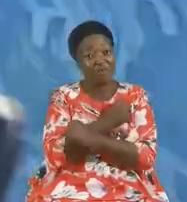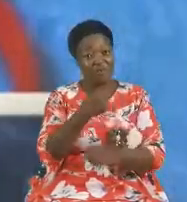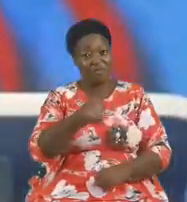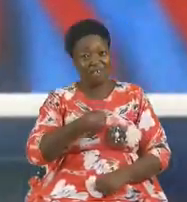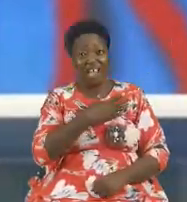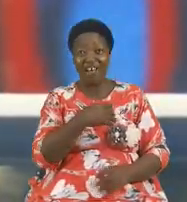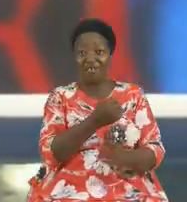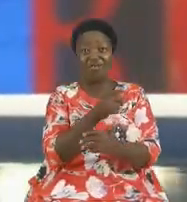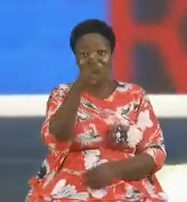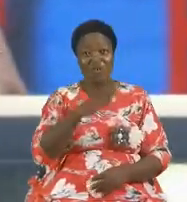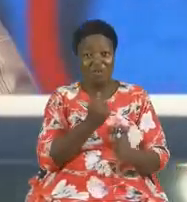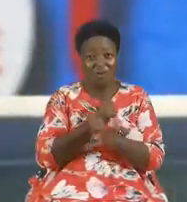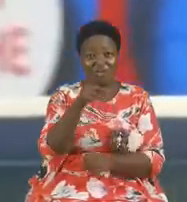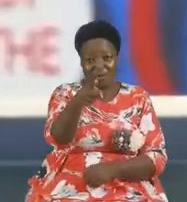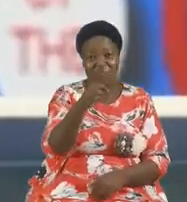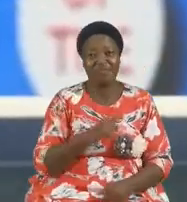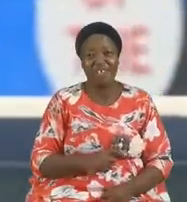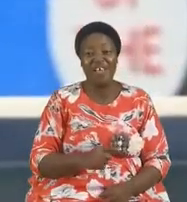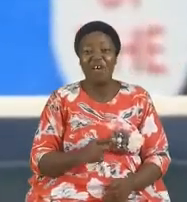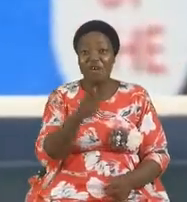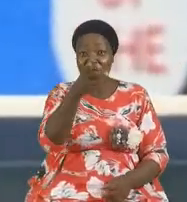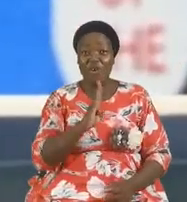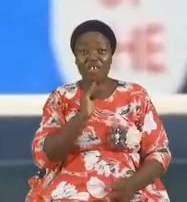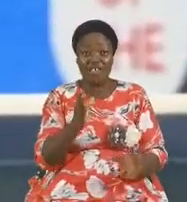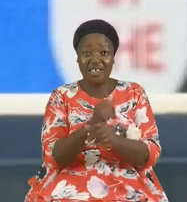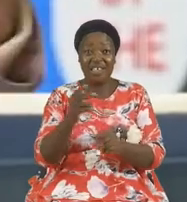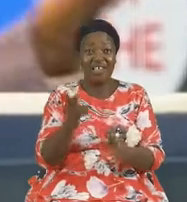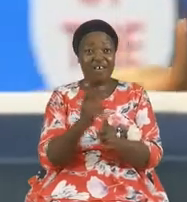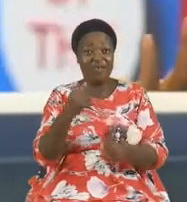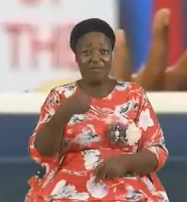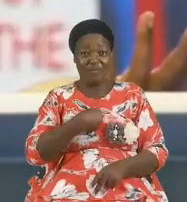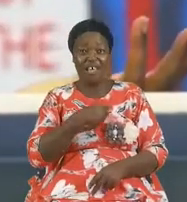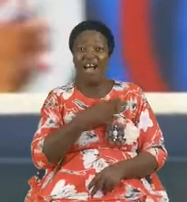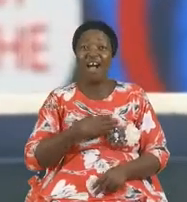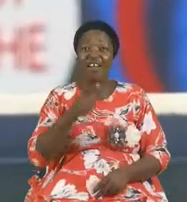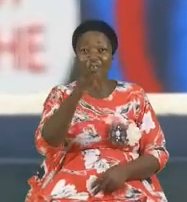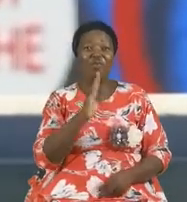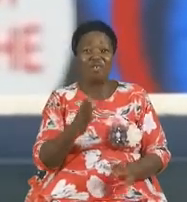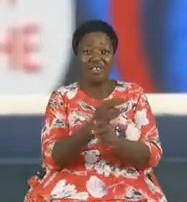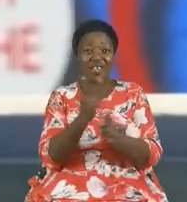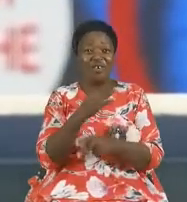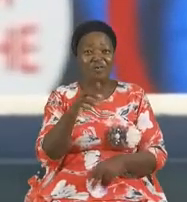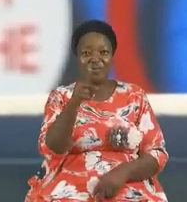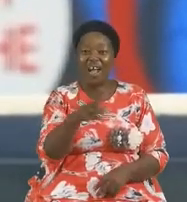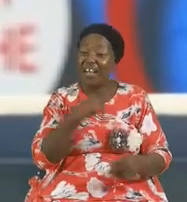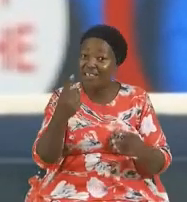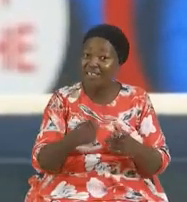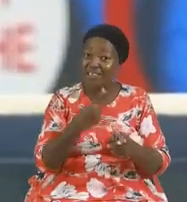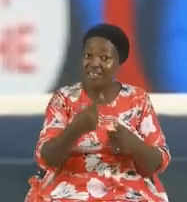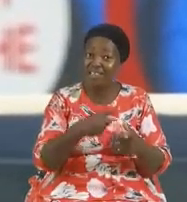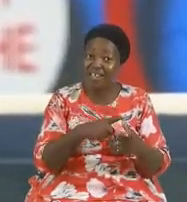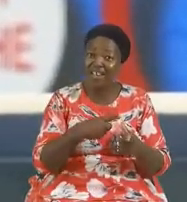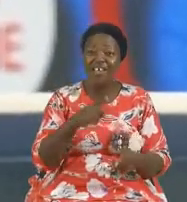them, God loves me and God loves you. God is taking care of me and God will take care of